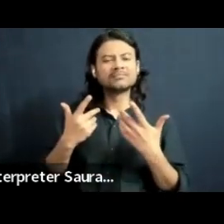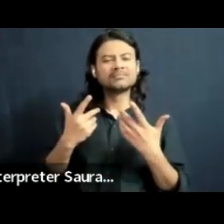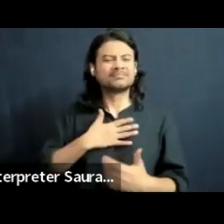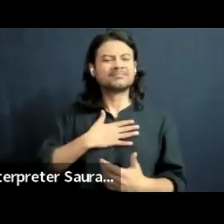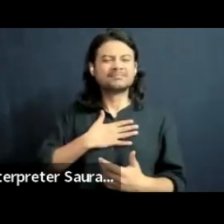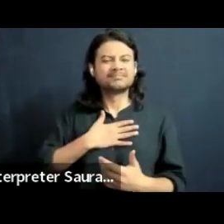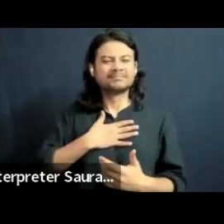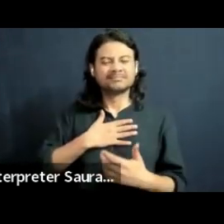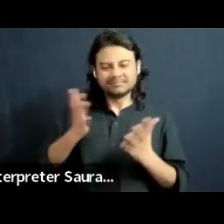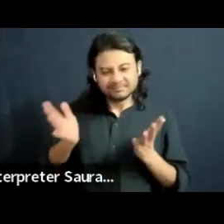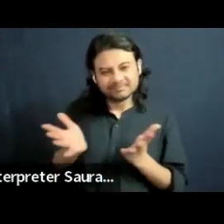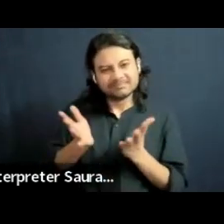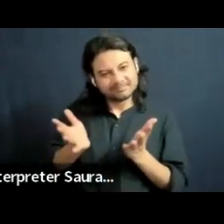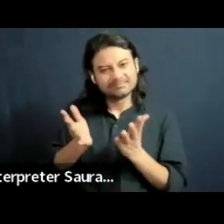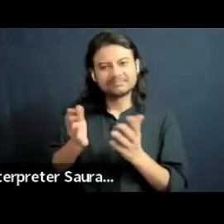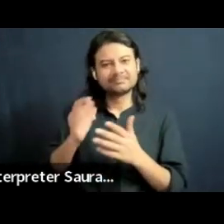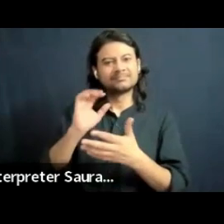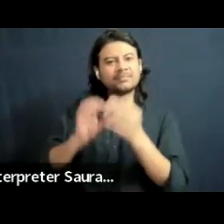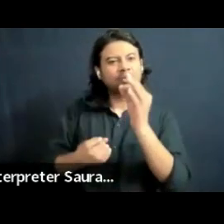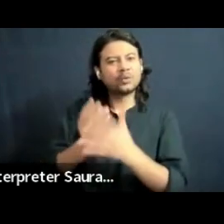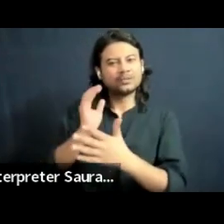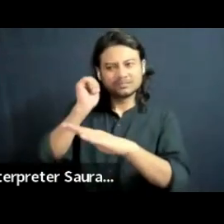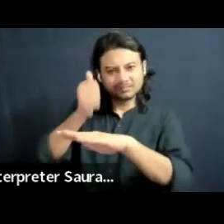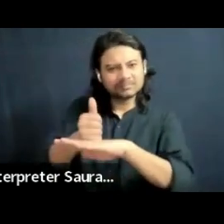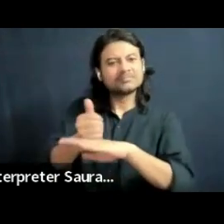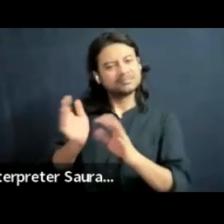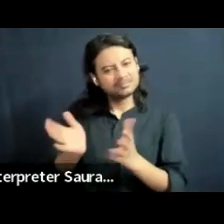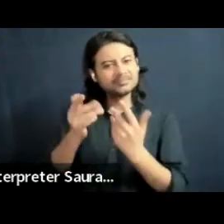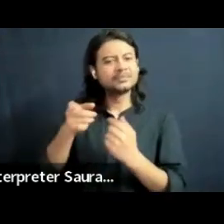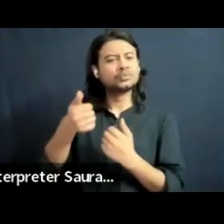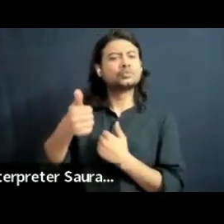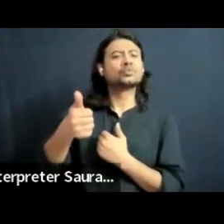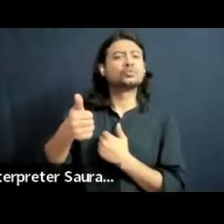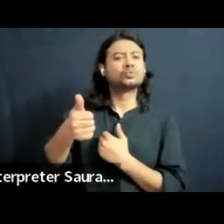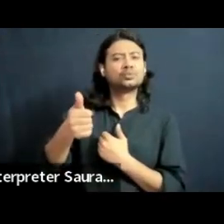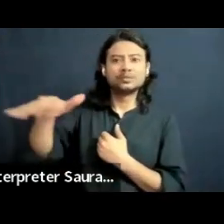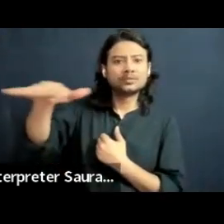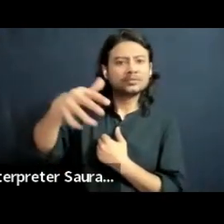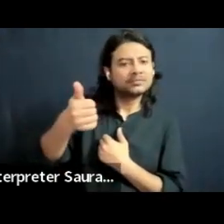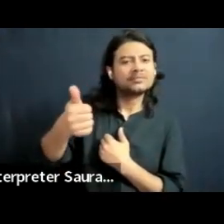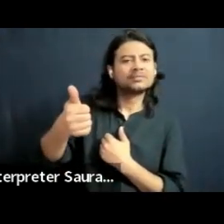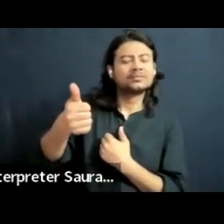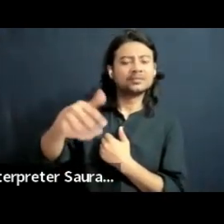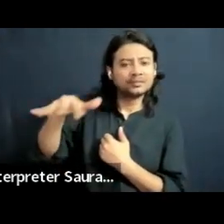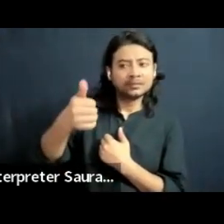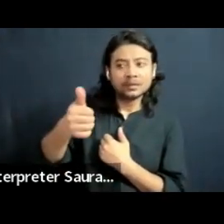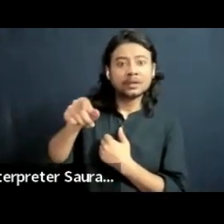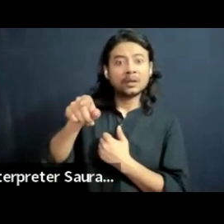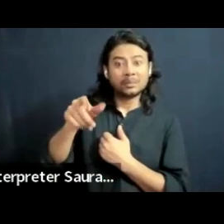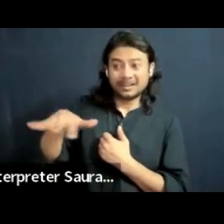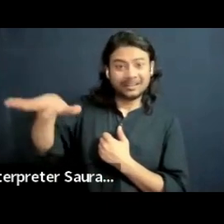was very good starting an organization, but somewhere behind our minds was a charity